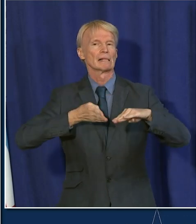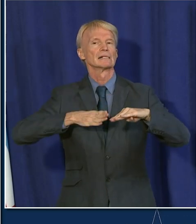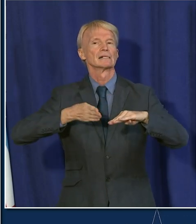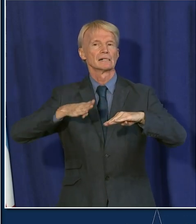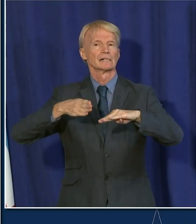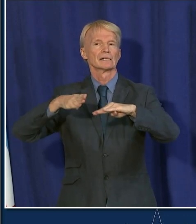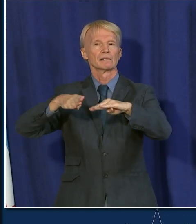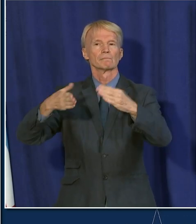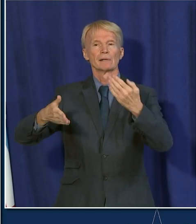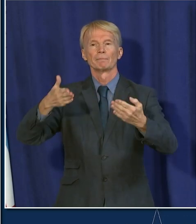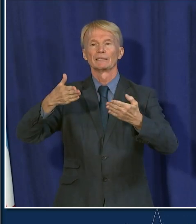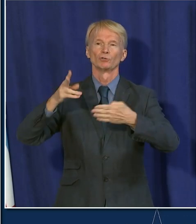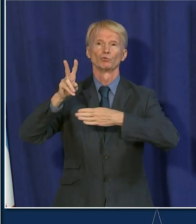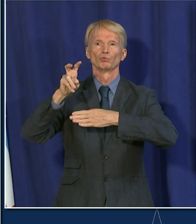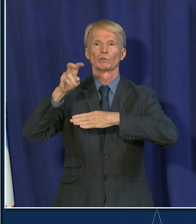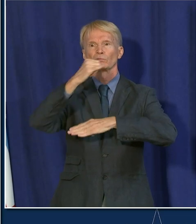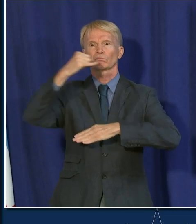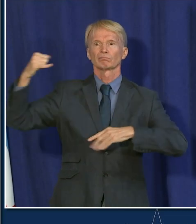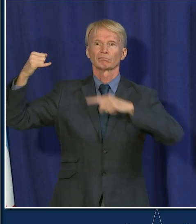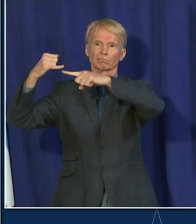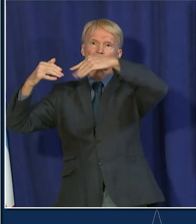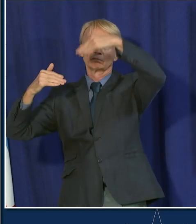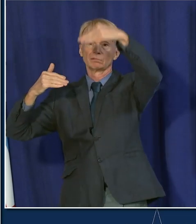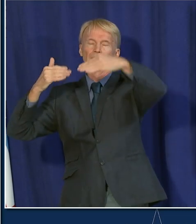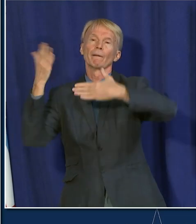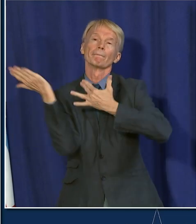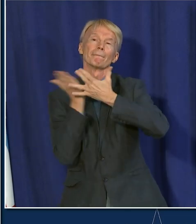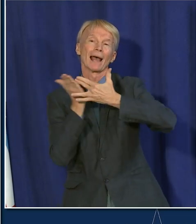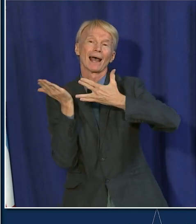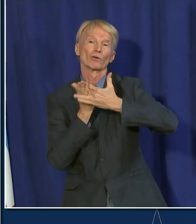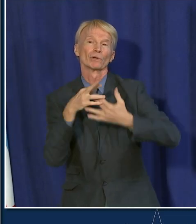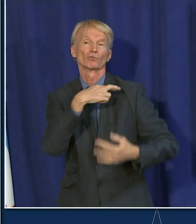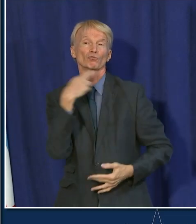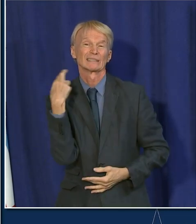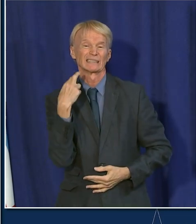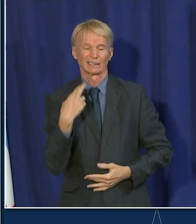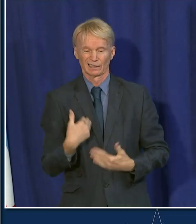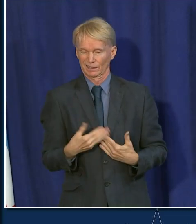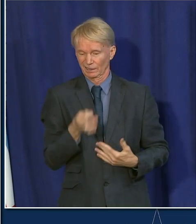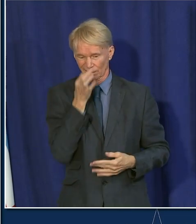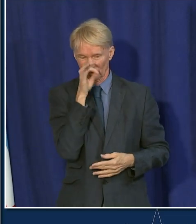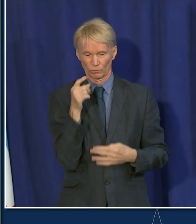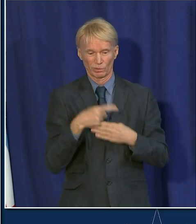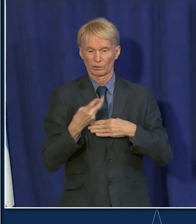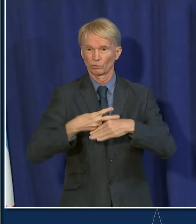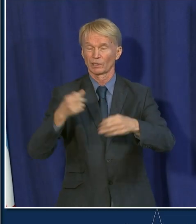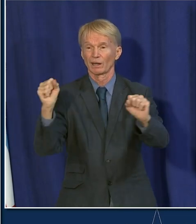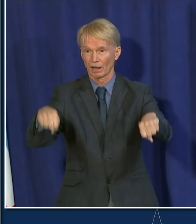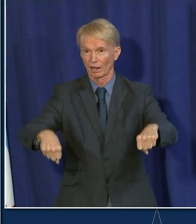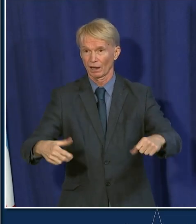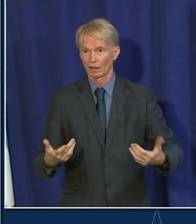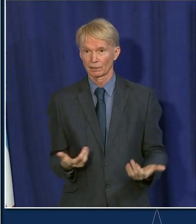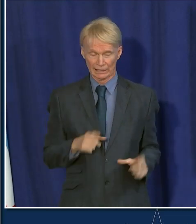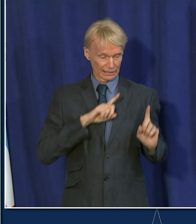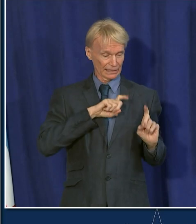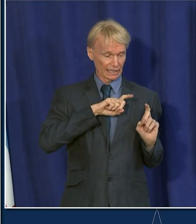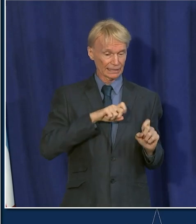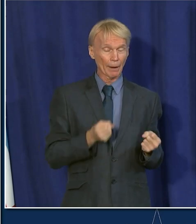200 mark and move into moderate risk probably within the next few days. Our test positivity is